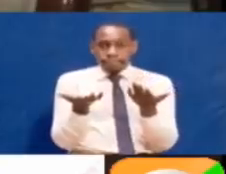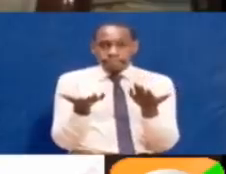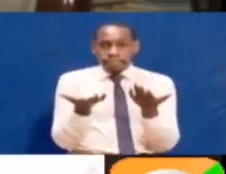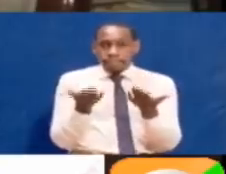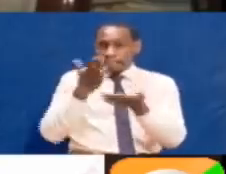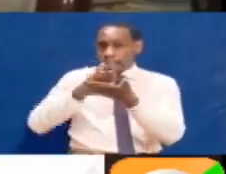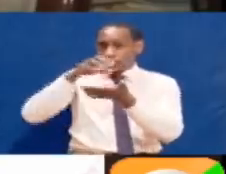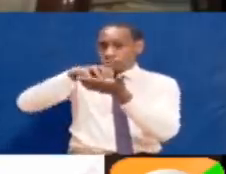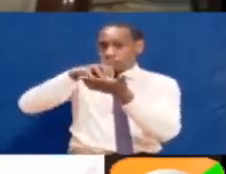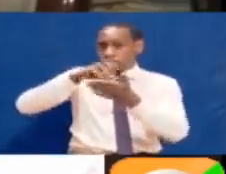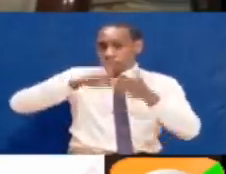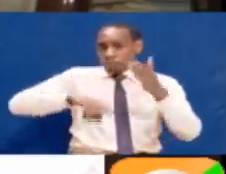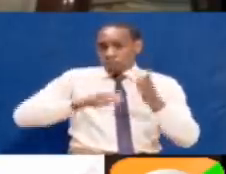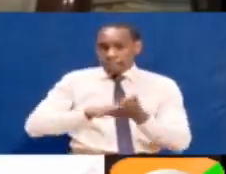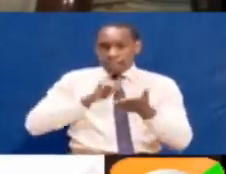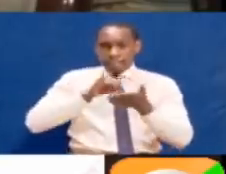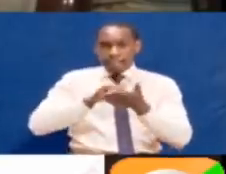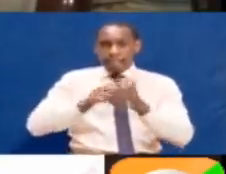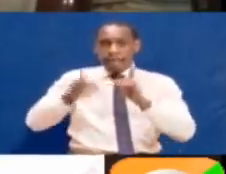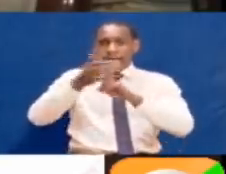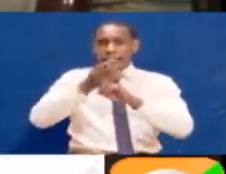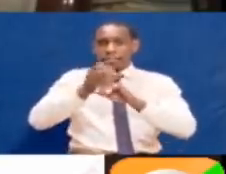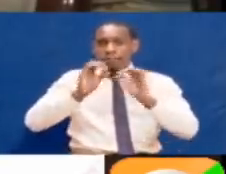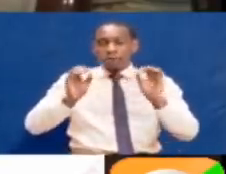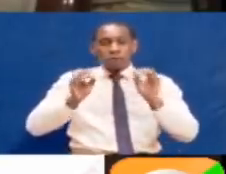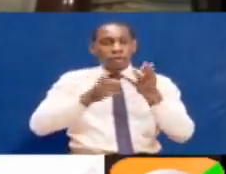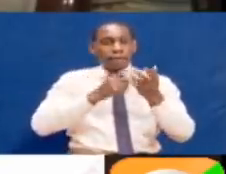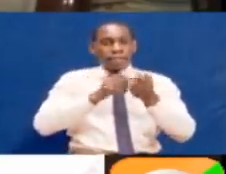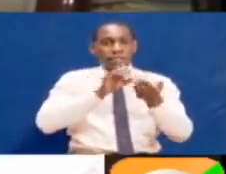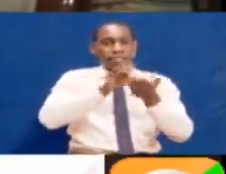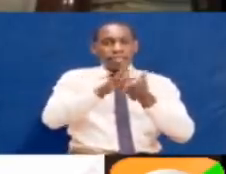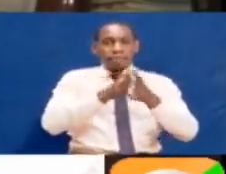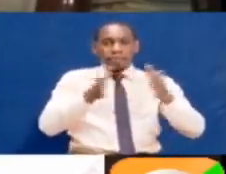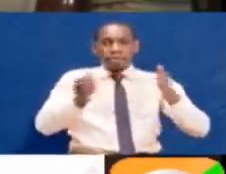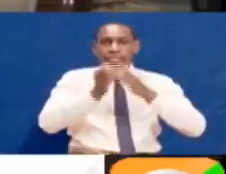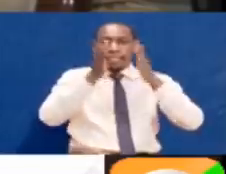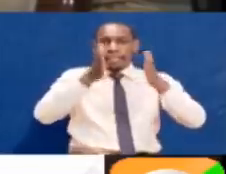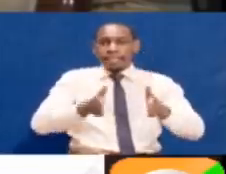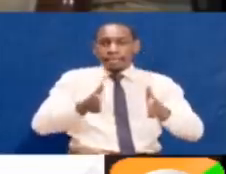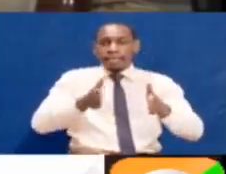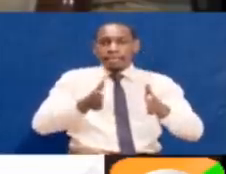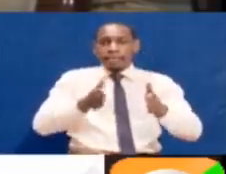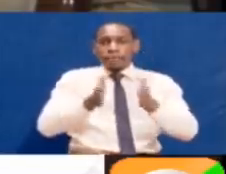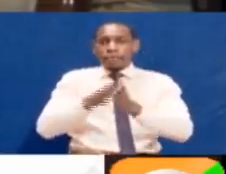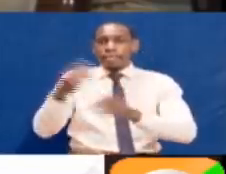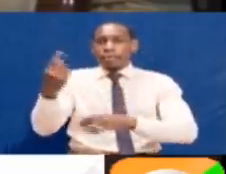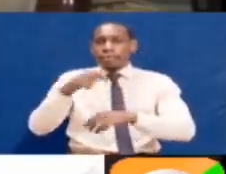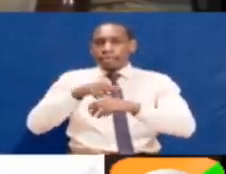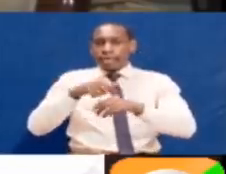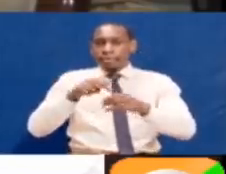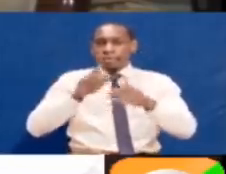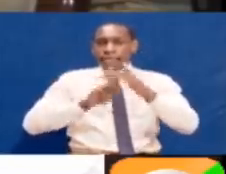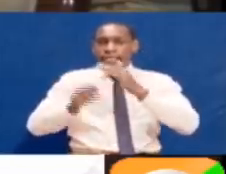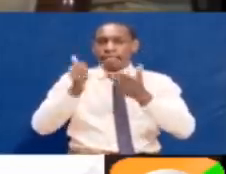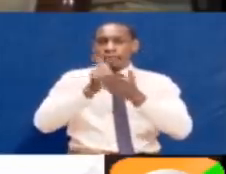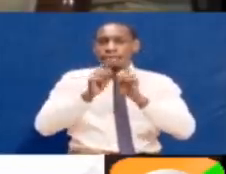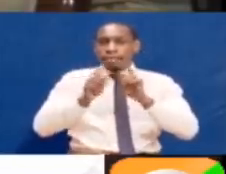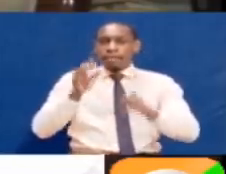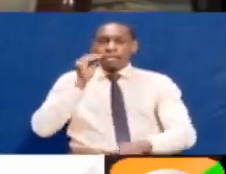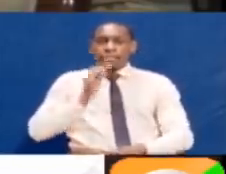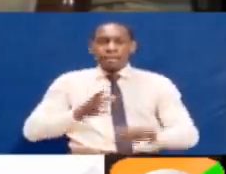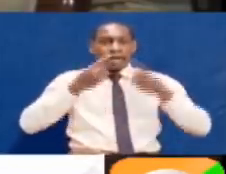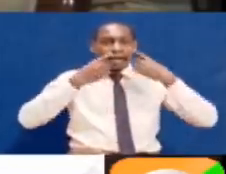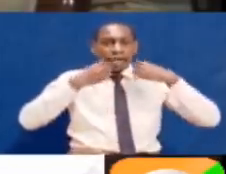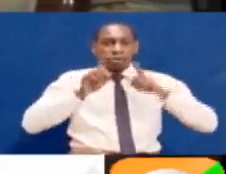the true position is that we didn't achieve the threshold for removing a majority leader and majority whip who are in the office. But the Speaker has